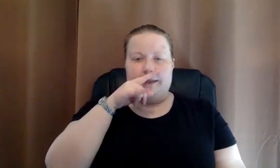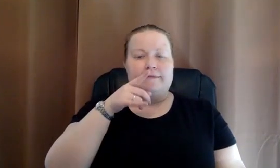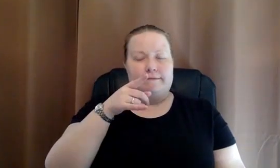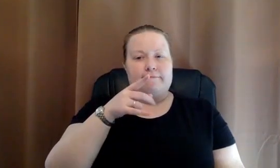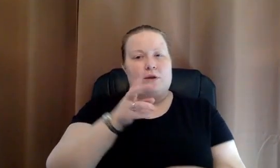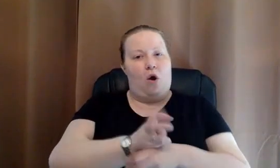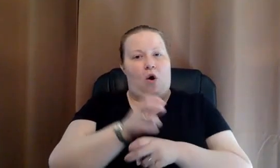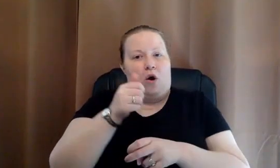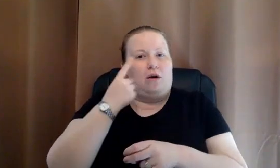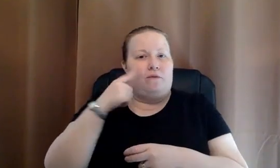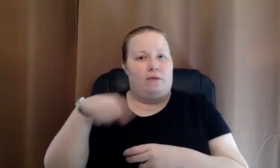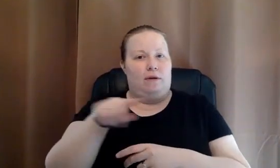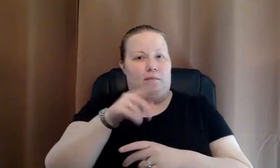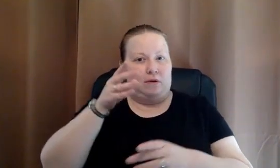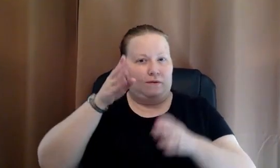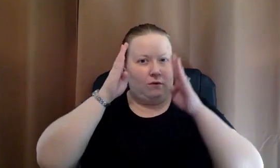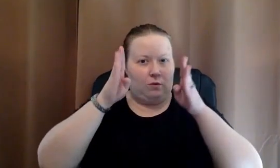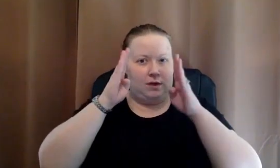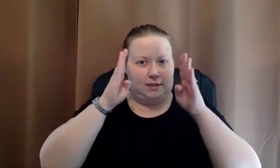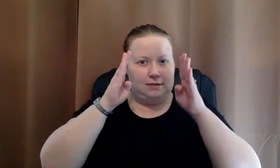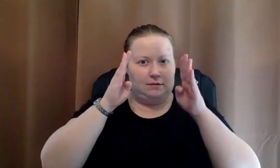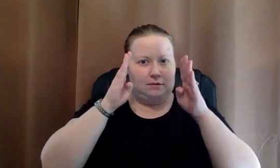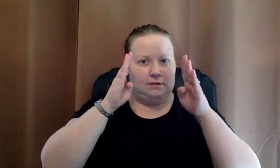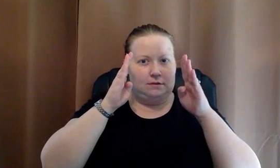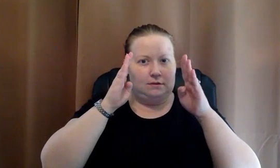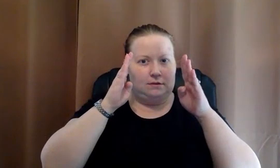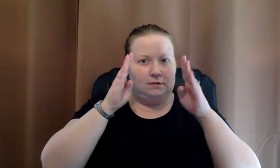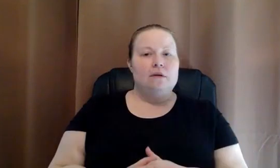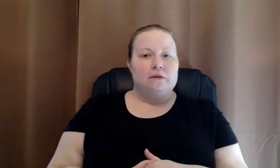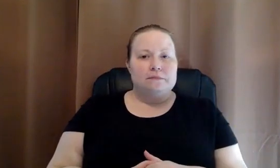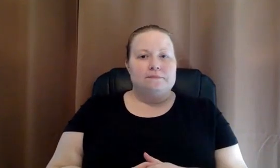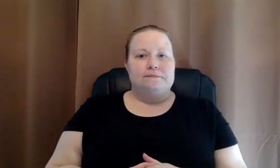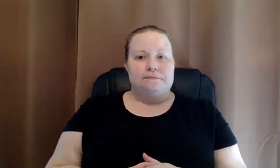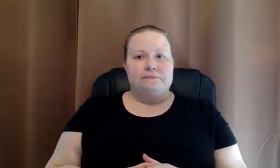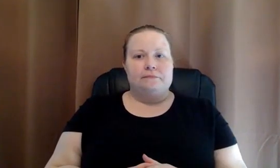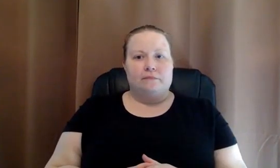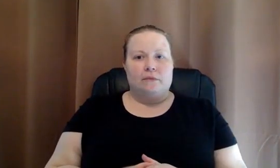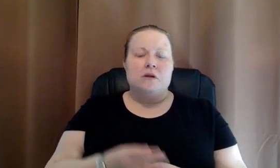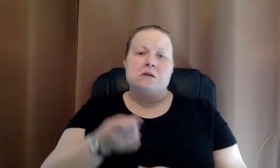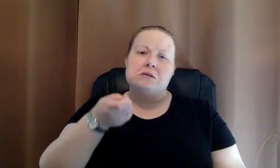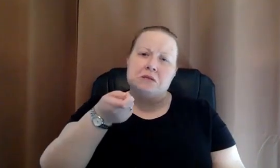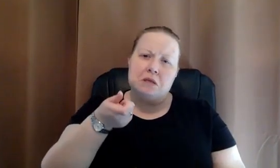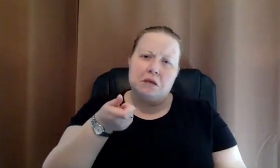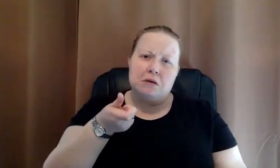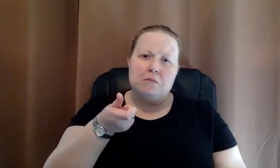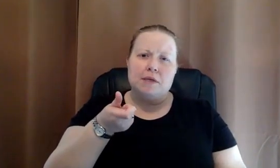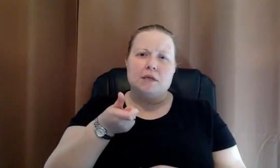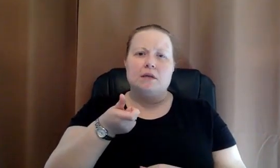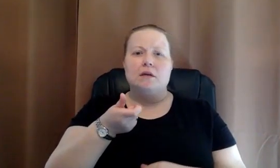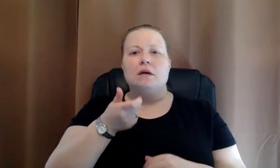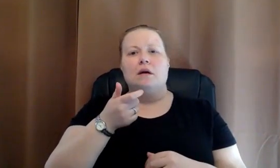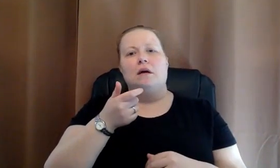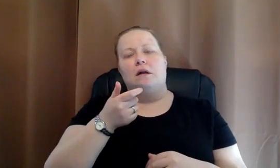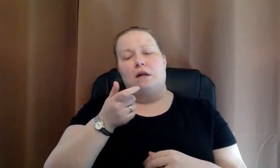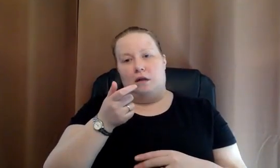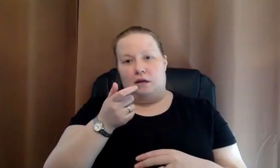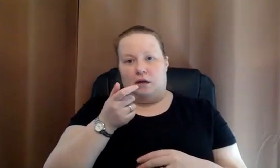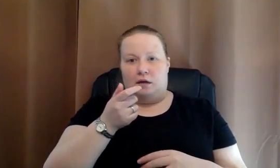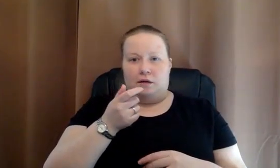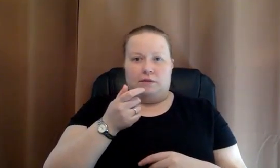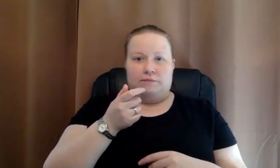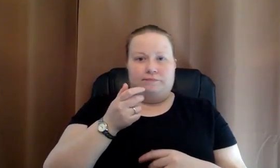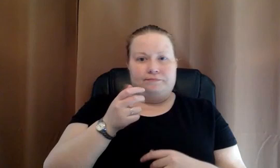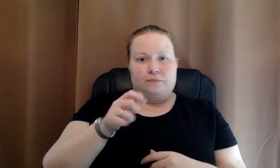harder for them to focus. And it's a little bit of, turn your child into